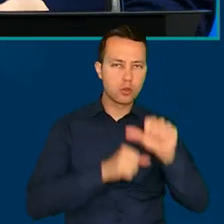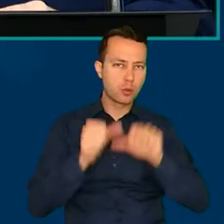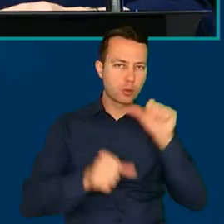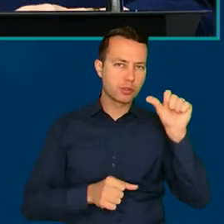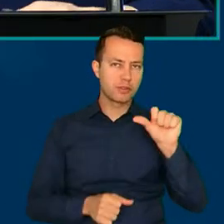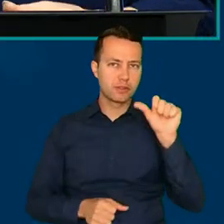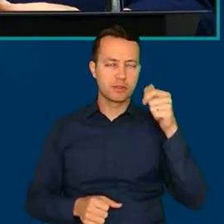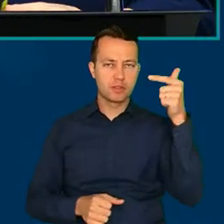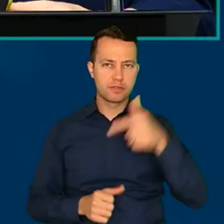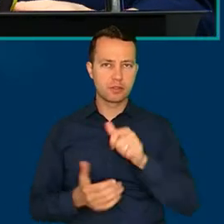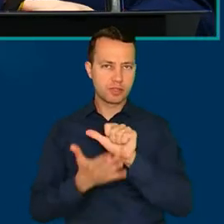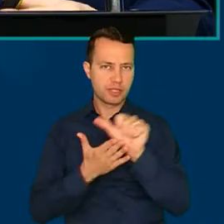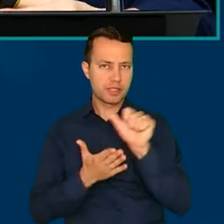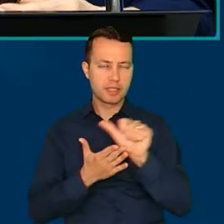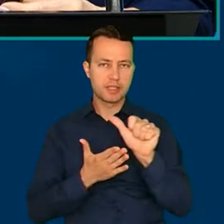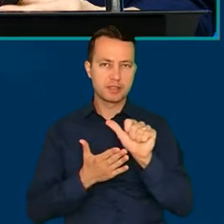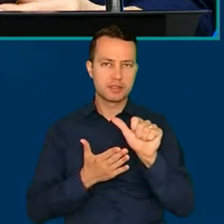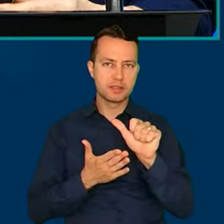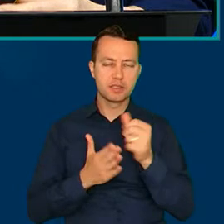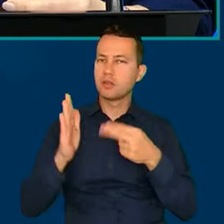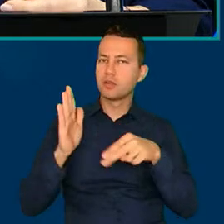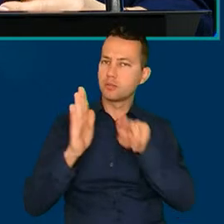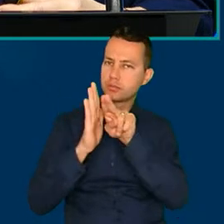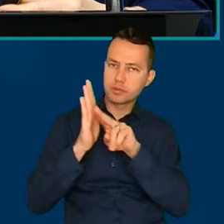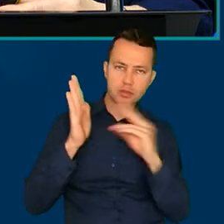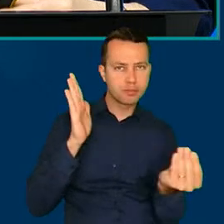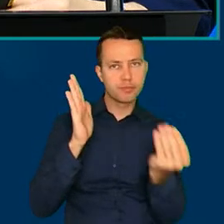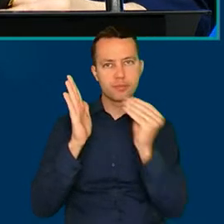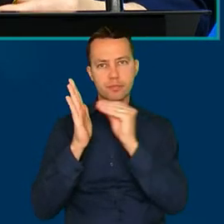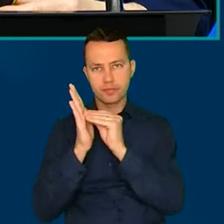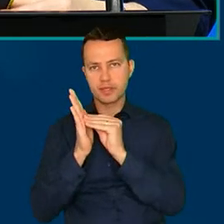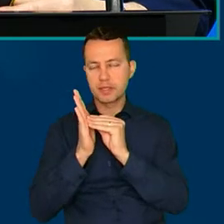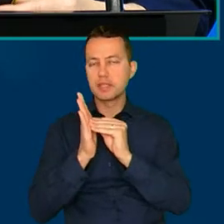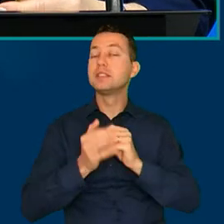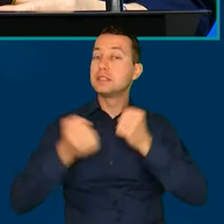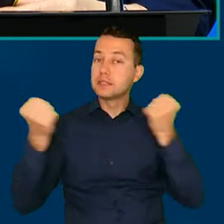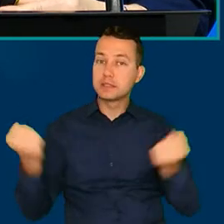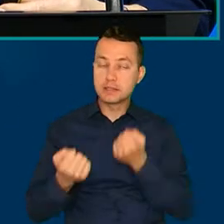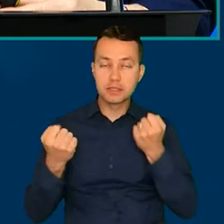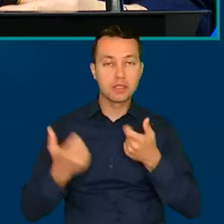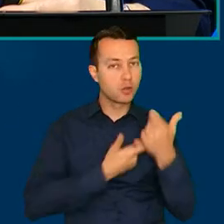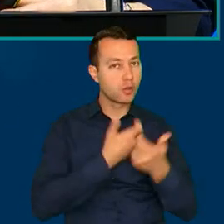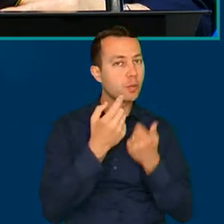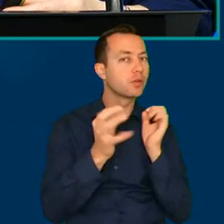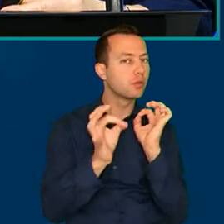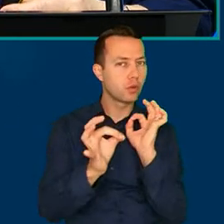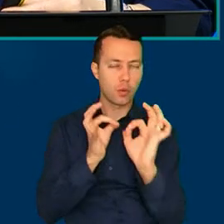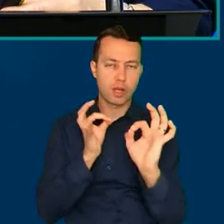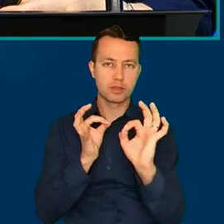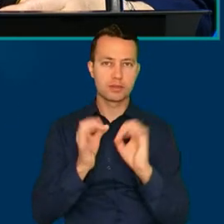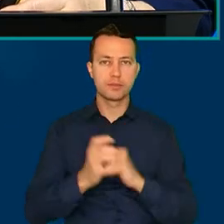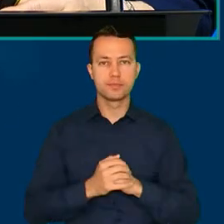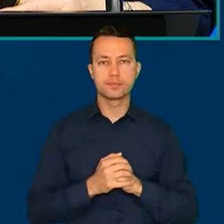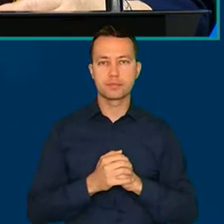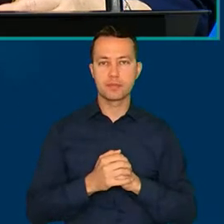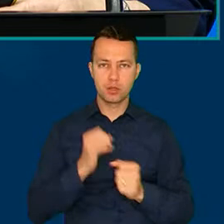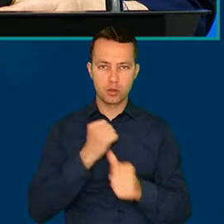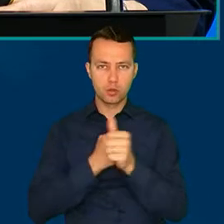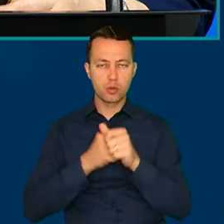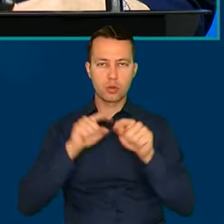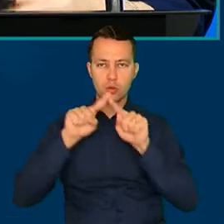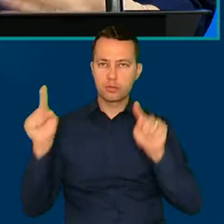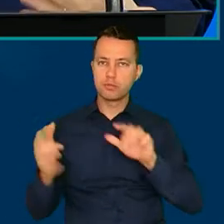1976, updated in 2011. The definition of due diligence was added. Then we have a range of